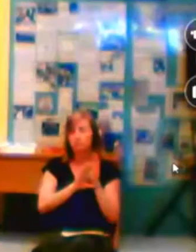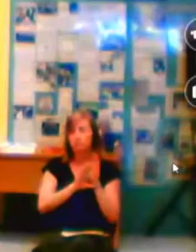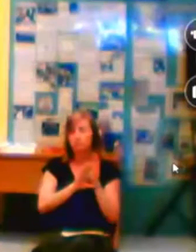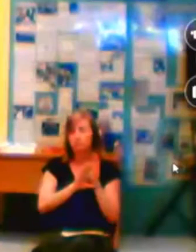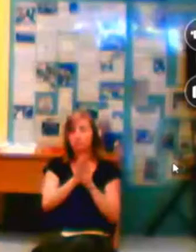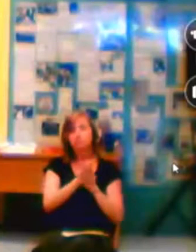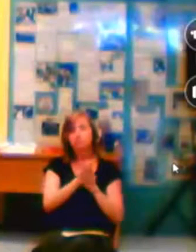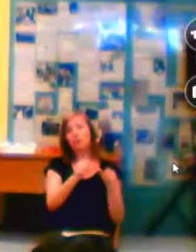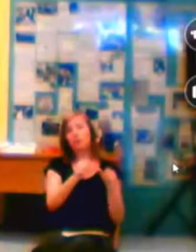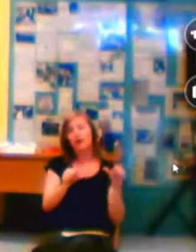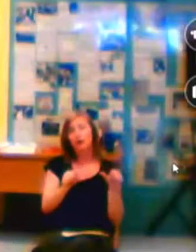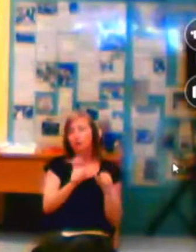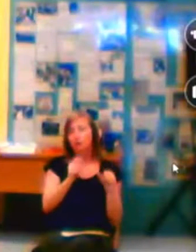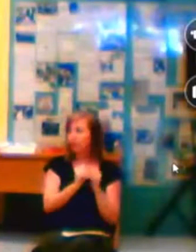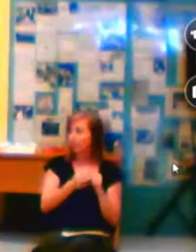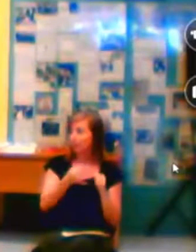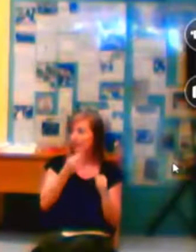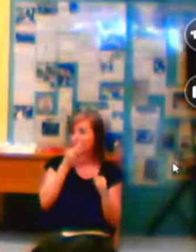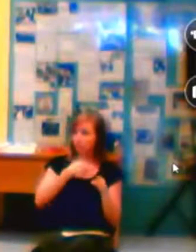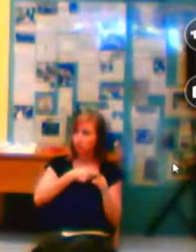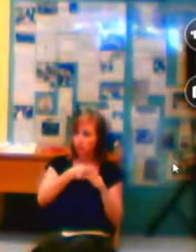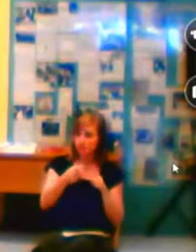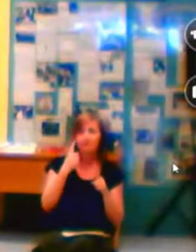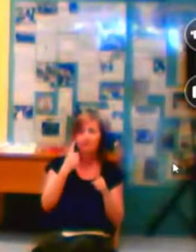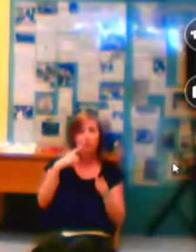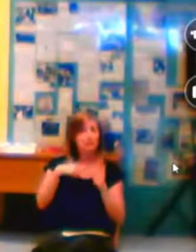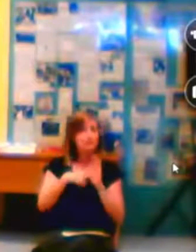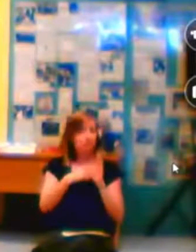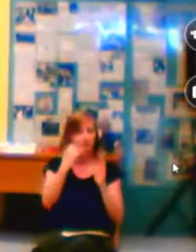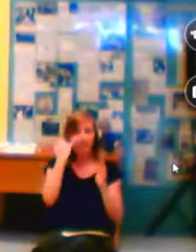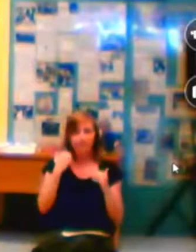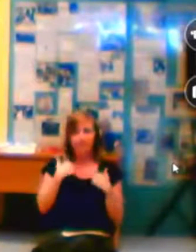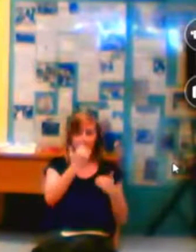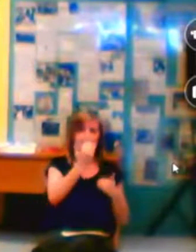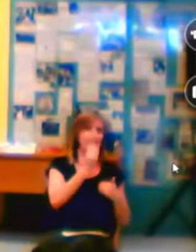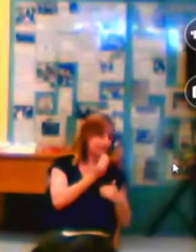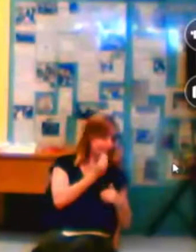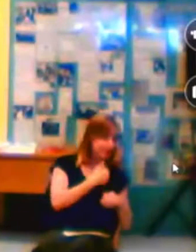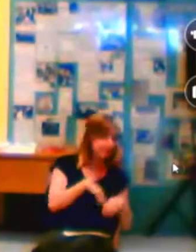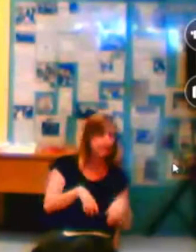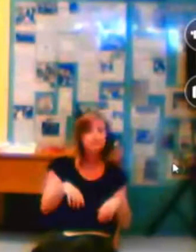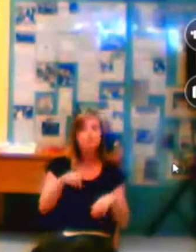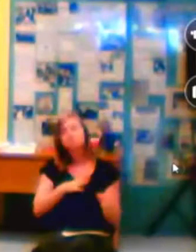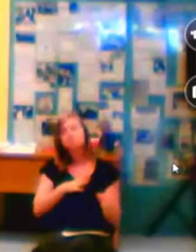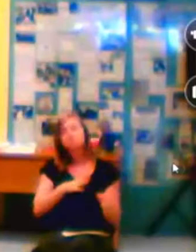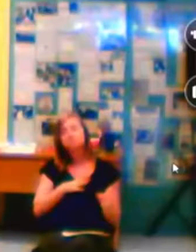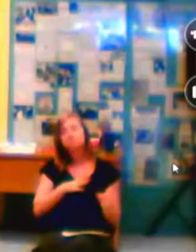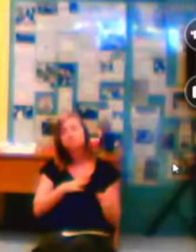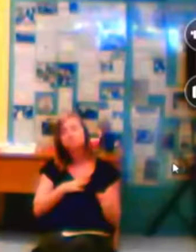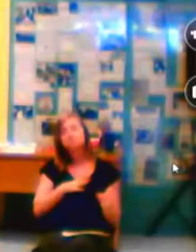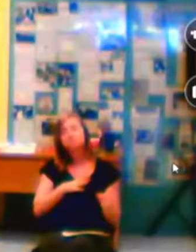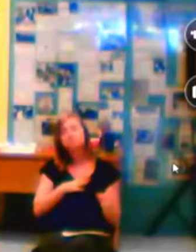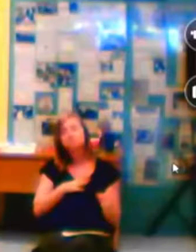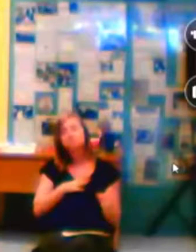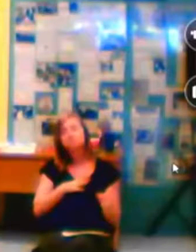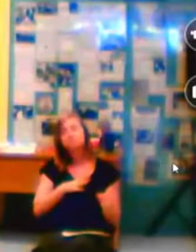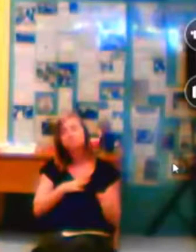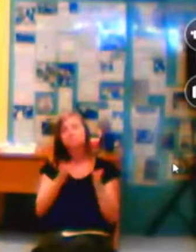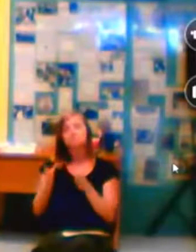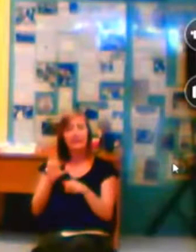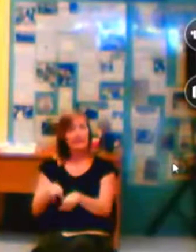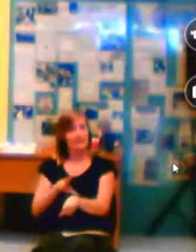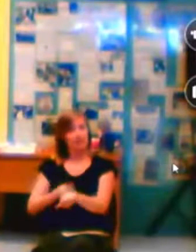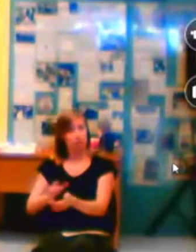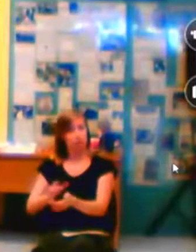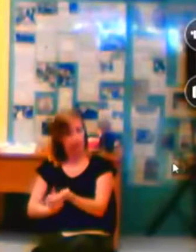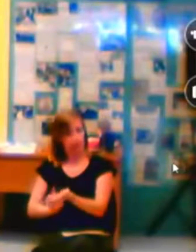could design the method they'd like for achieving their goals based on the population that they choose to serve. Some practices might develop areas